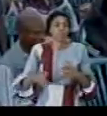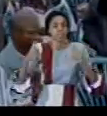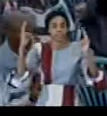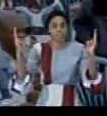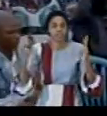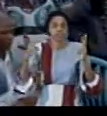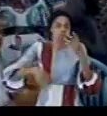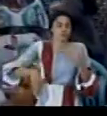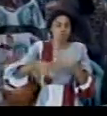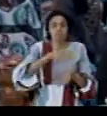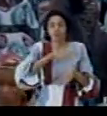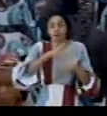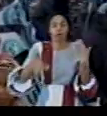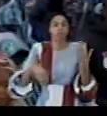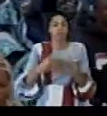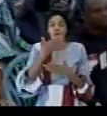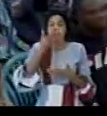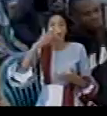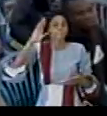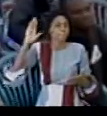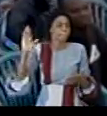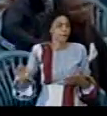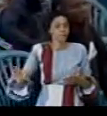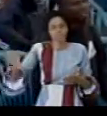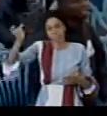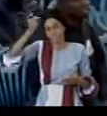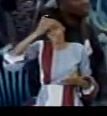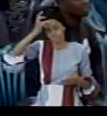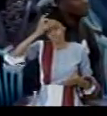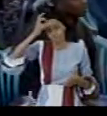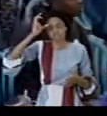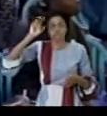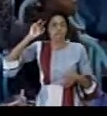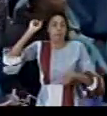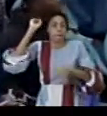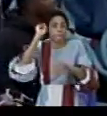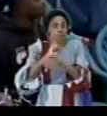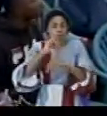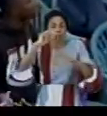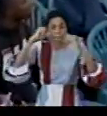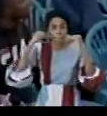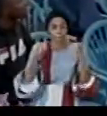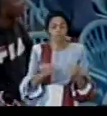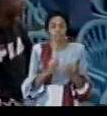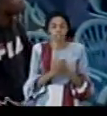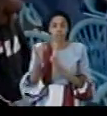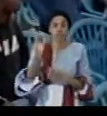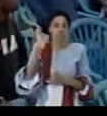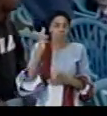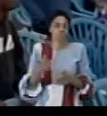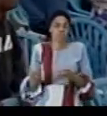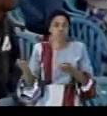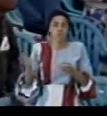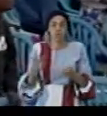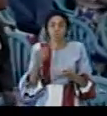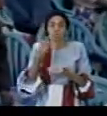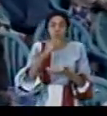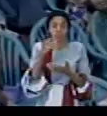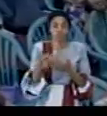evil personality, principality, that God will descend upon them and liberate the people of the